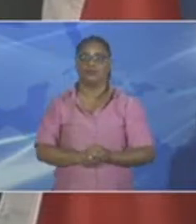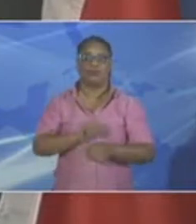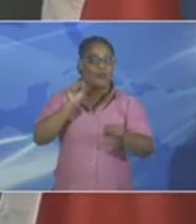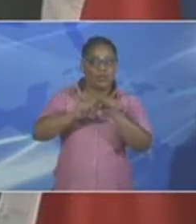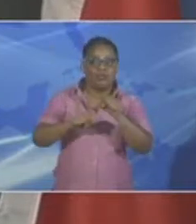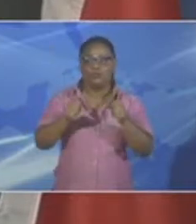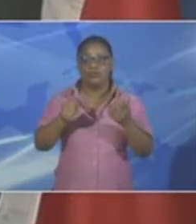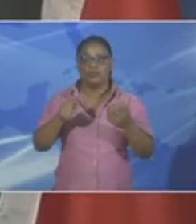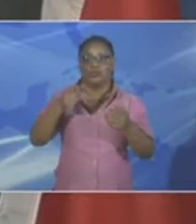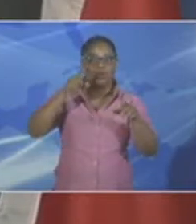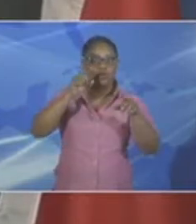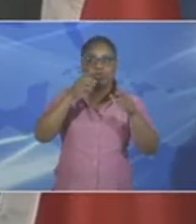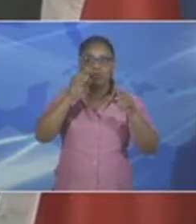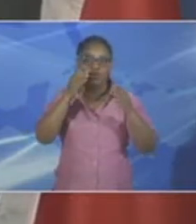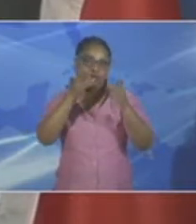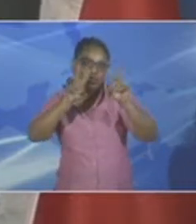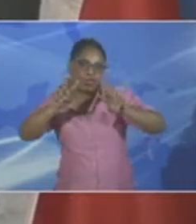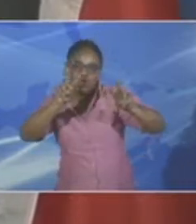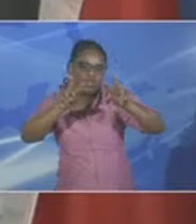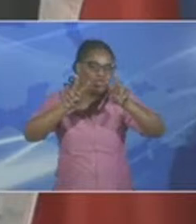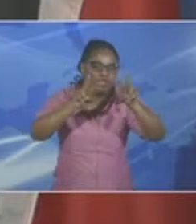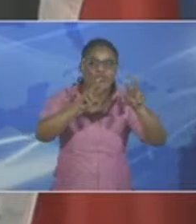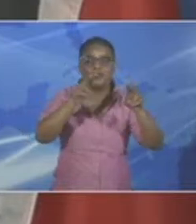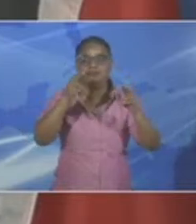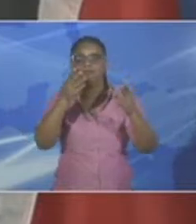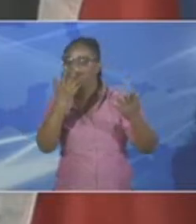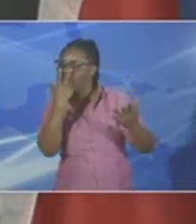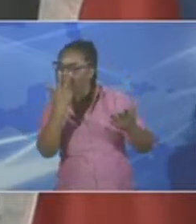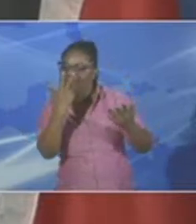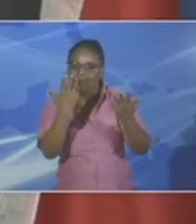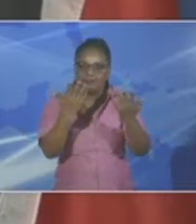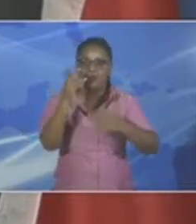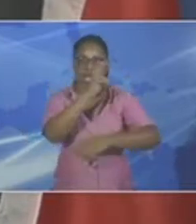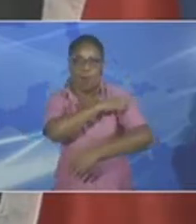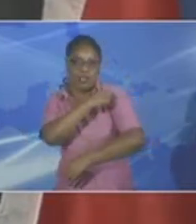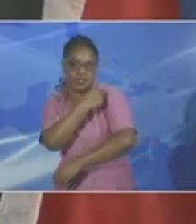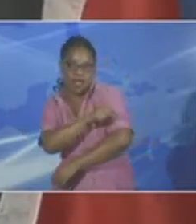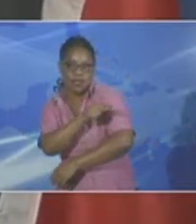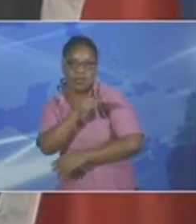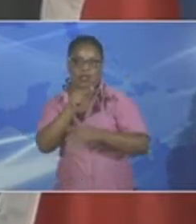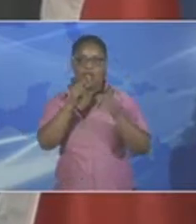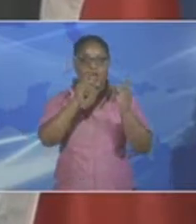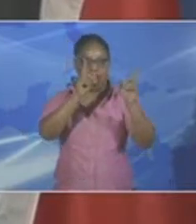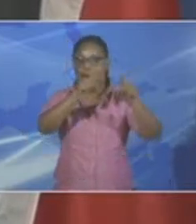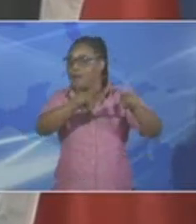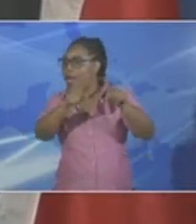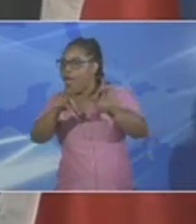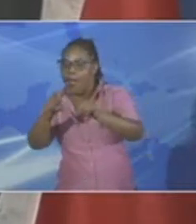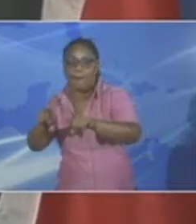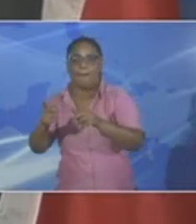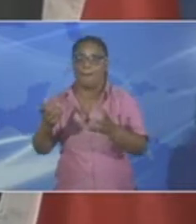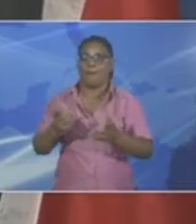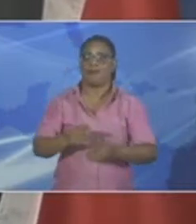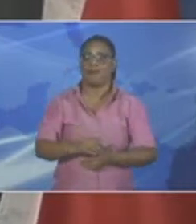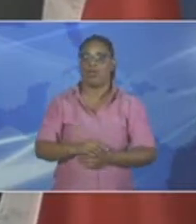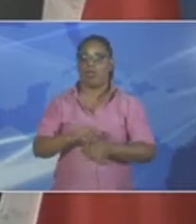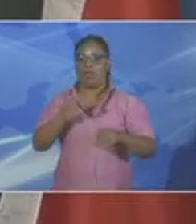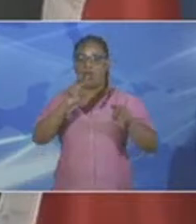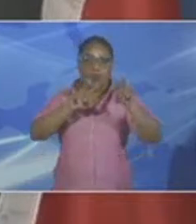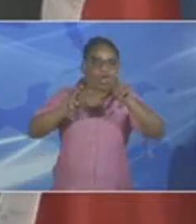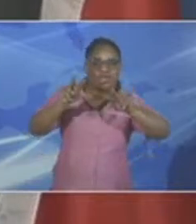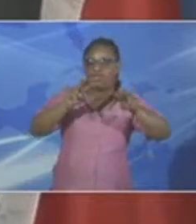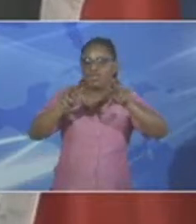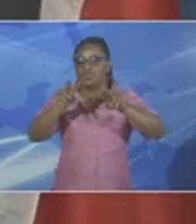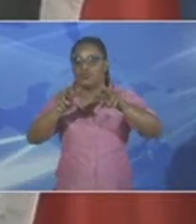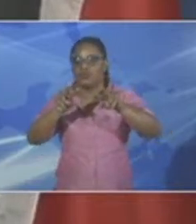hospitals. Today, the best story you got in the virus and its threat of the pandemic of 2022 was given to us by